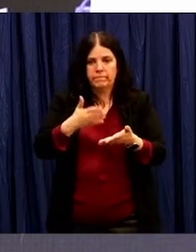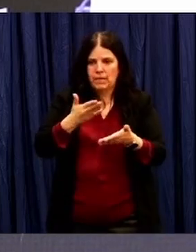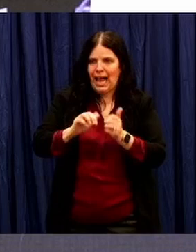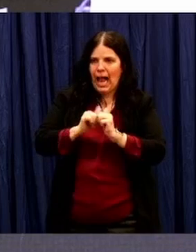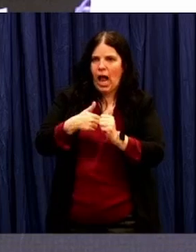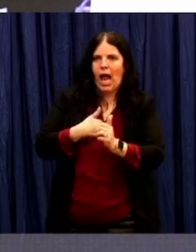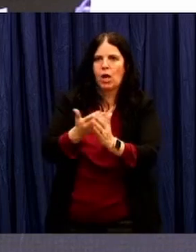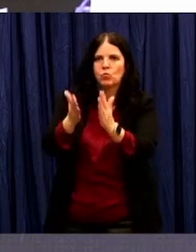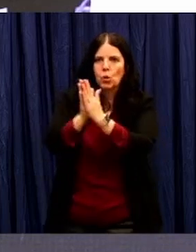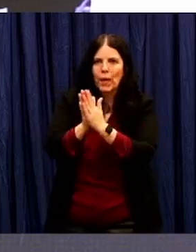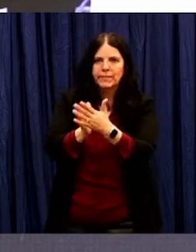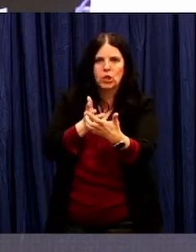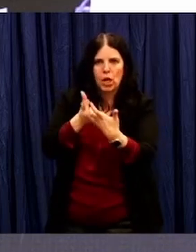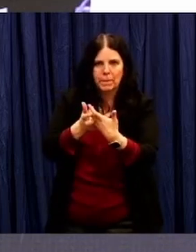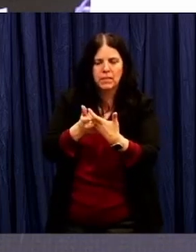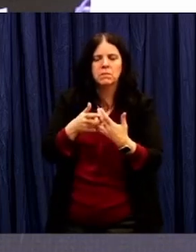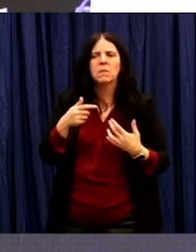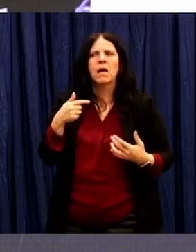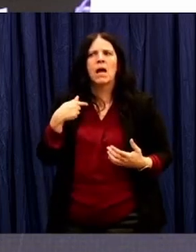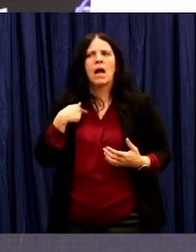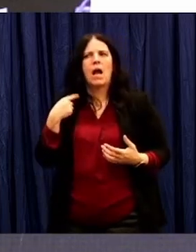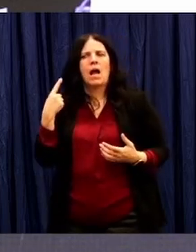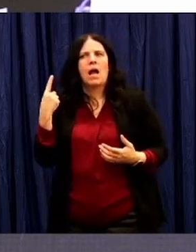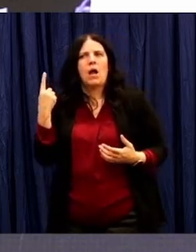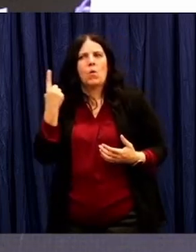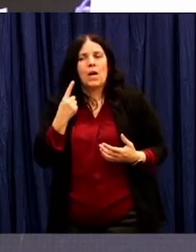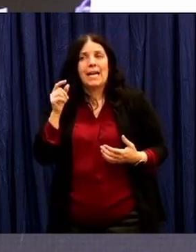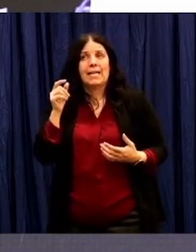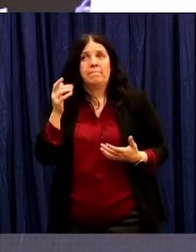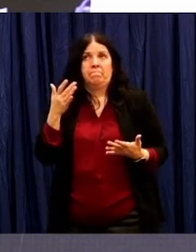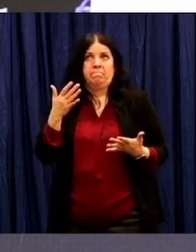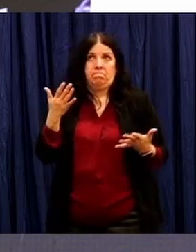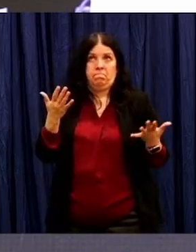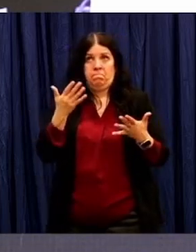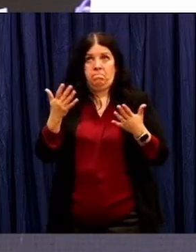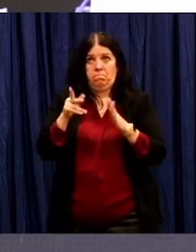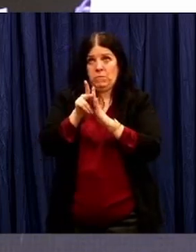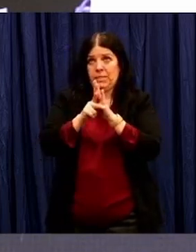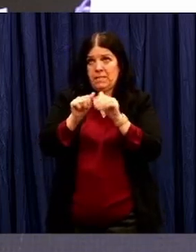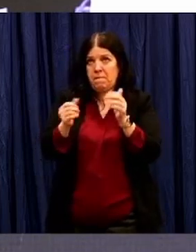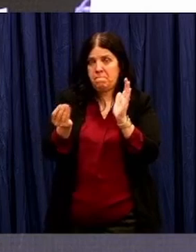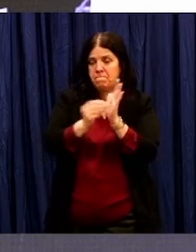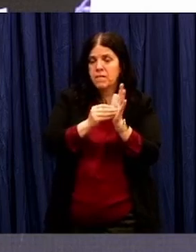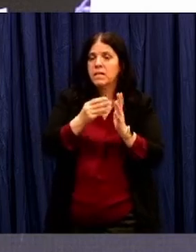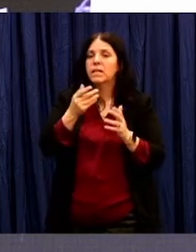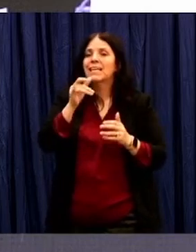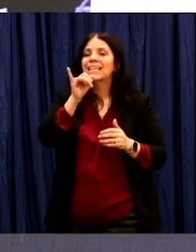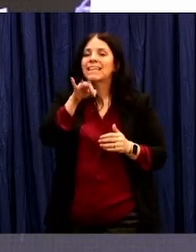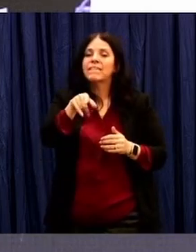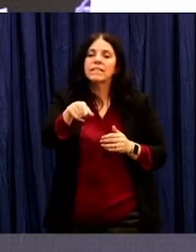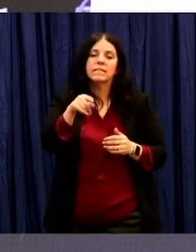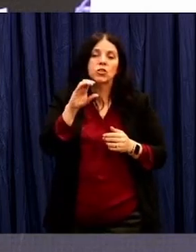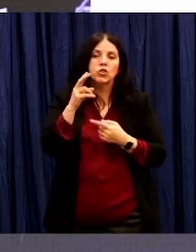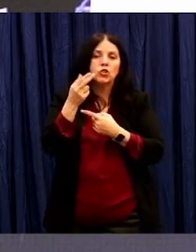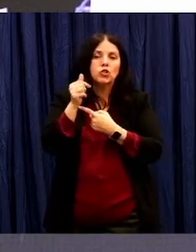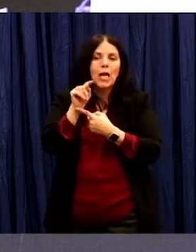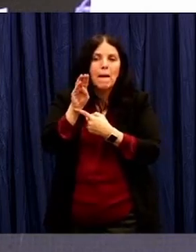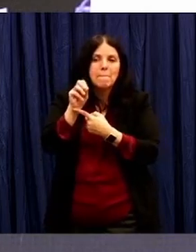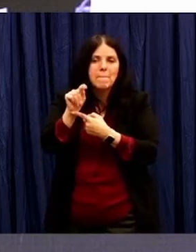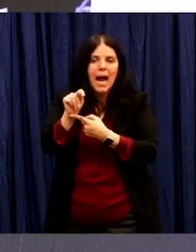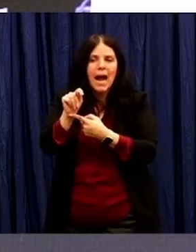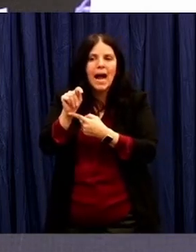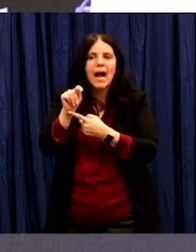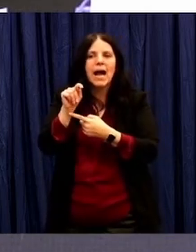can there be something that says if you have an automated system on the phone or you have an automated chat bot on a website,